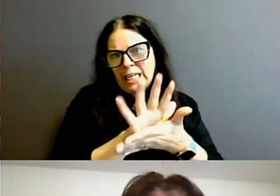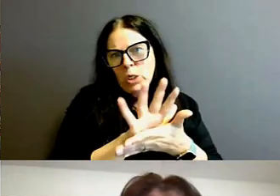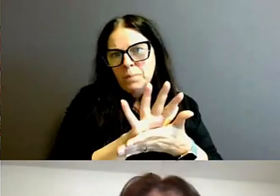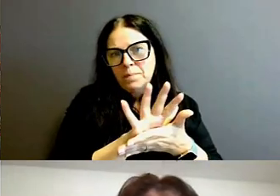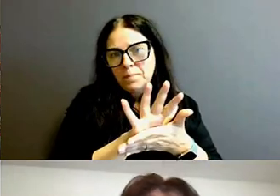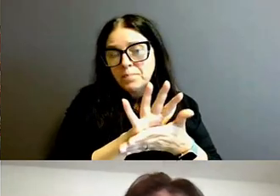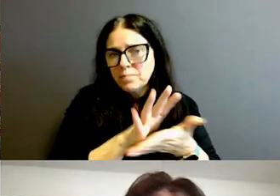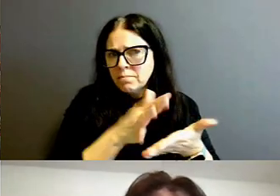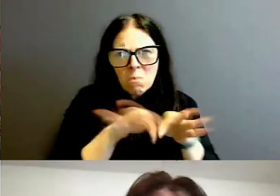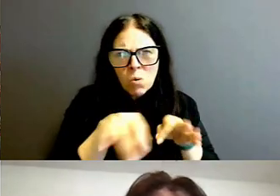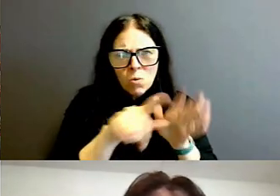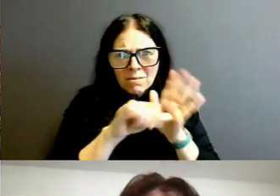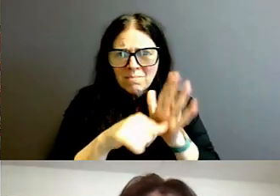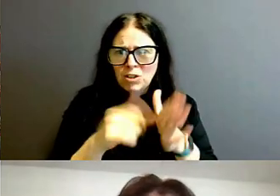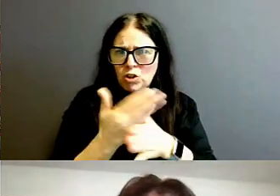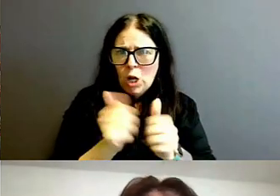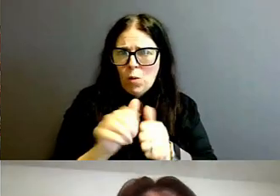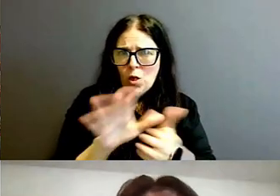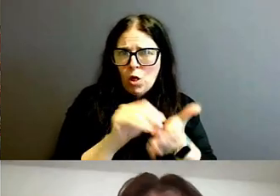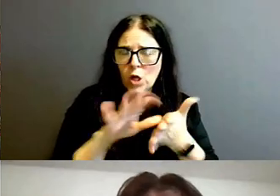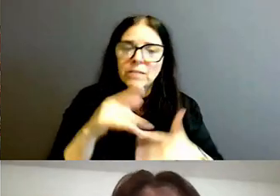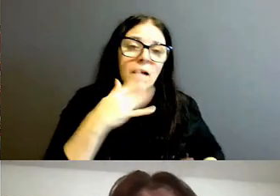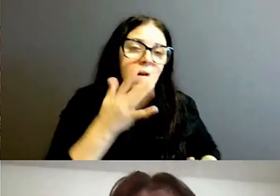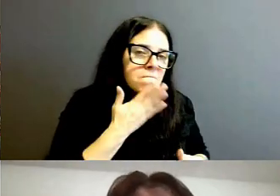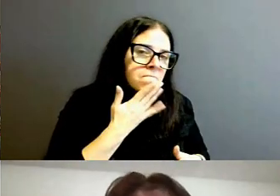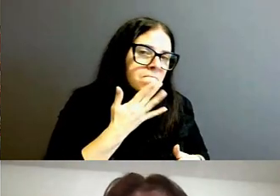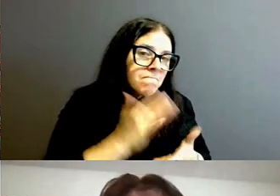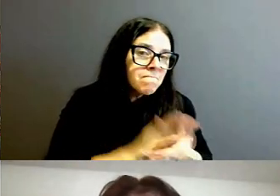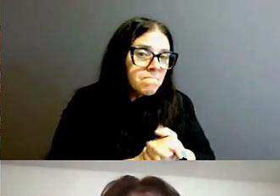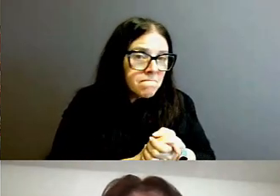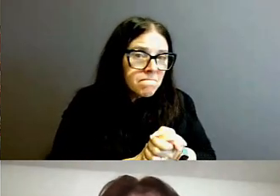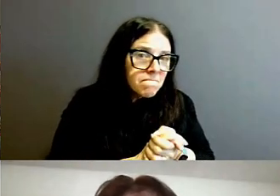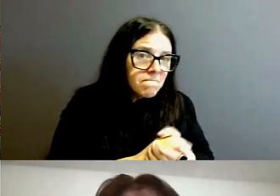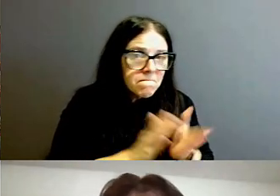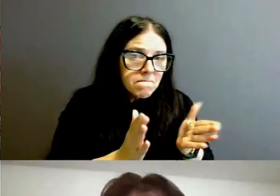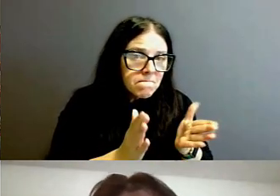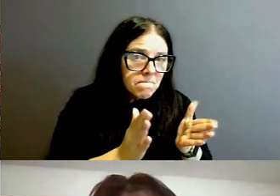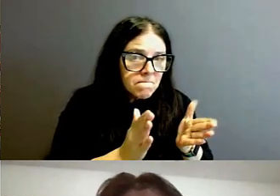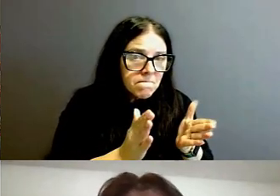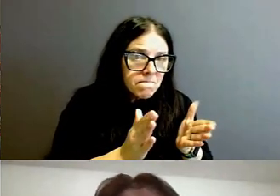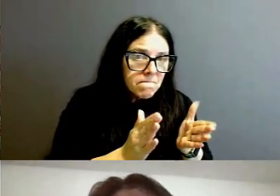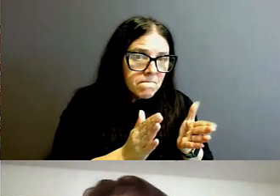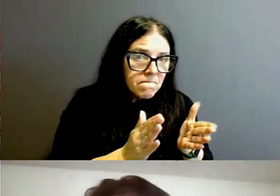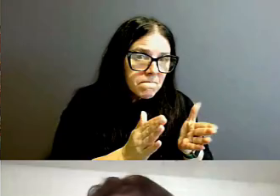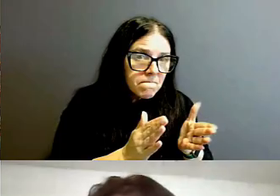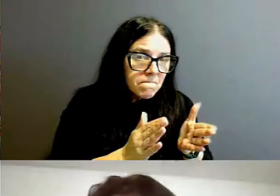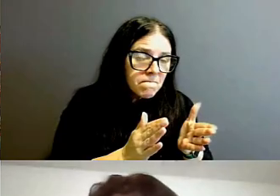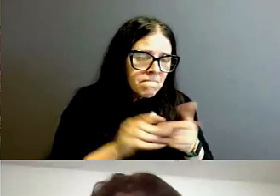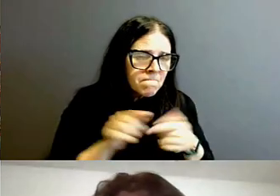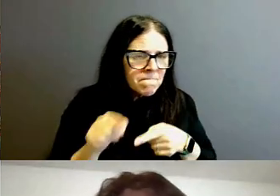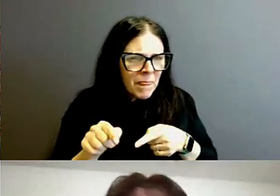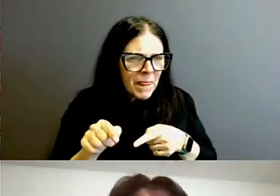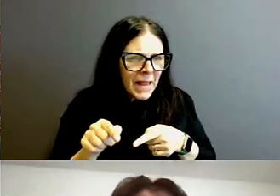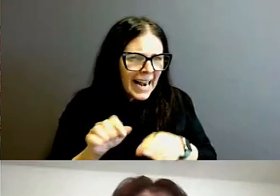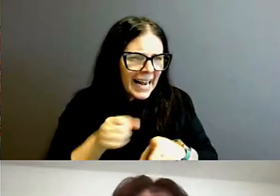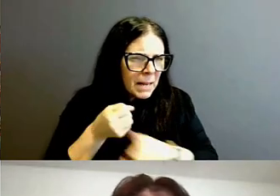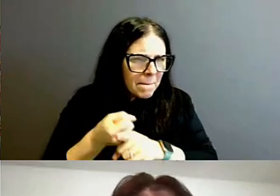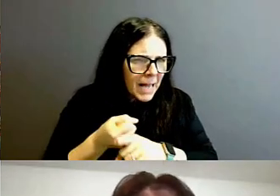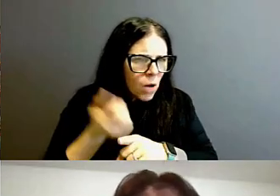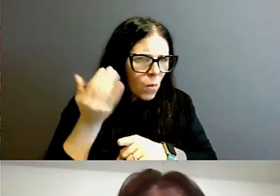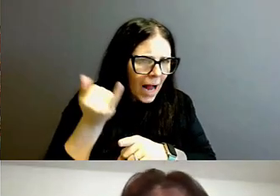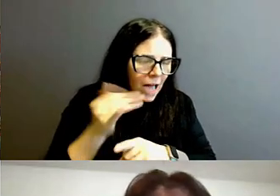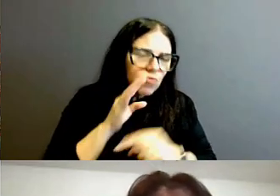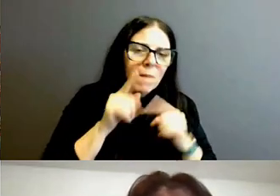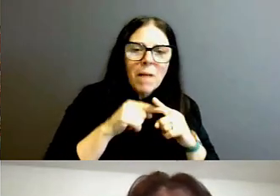with your learners. Just say, okay, you know what? You can't understand why this is affecting you that way. Or, we've talked about mental health.